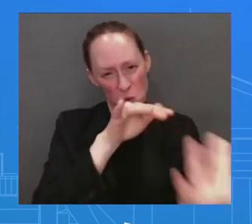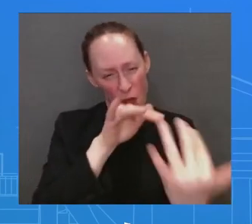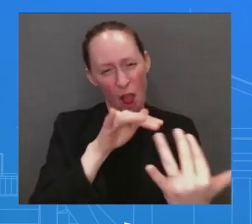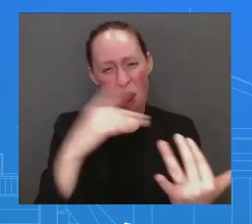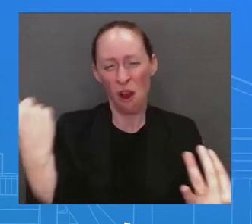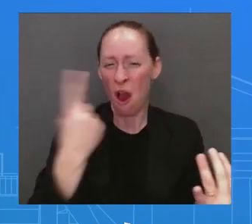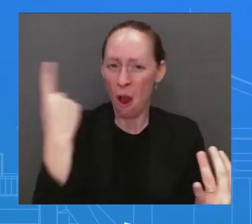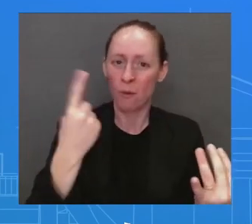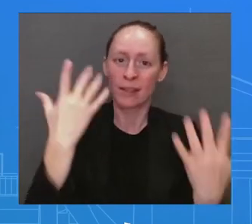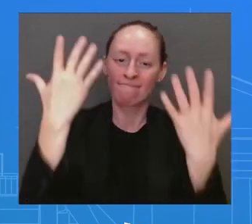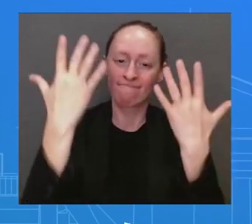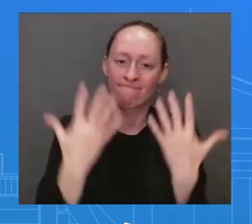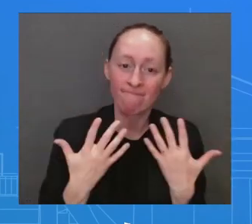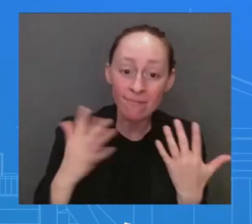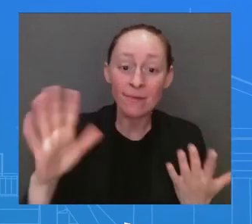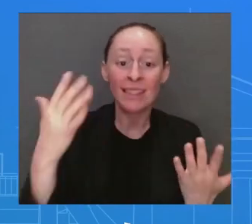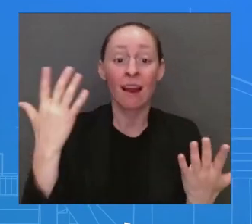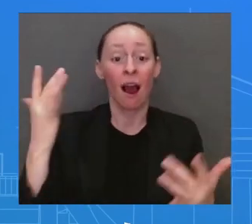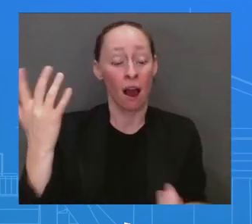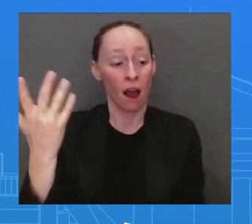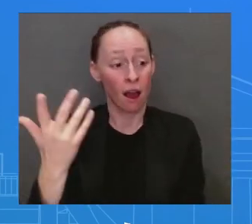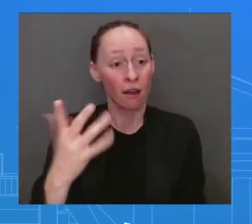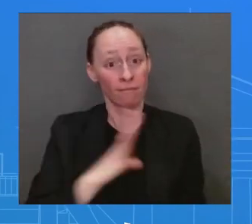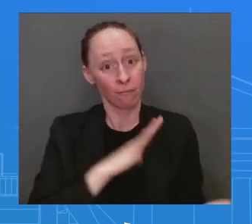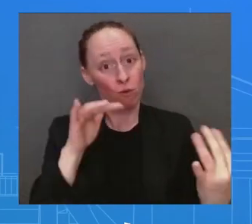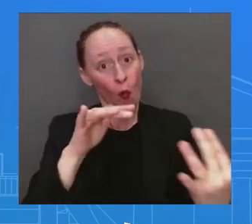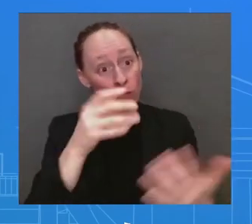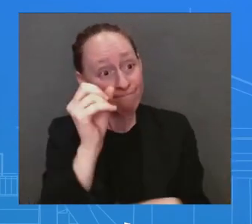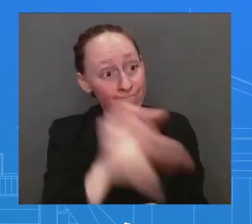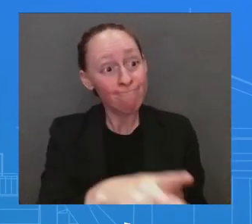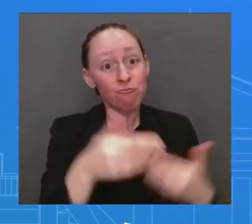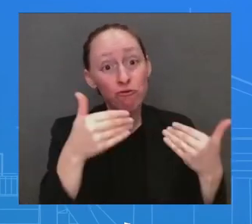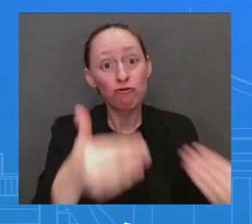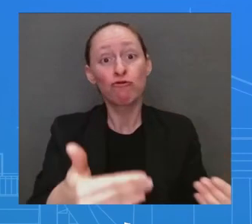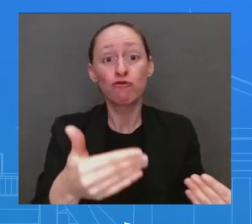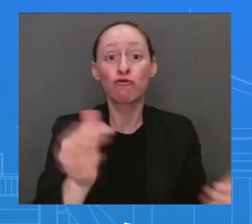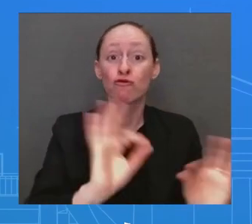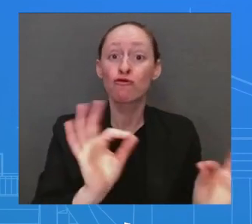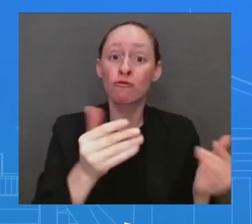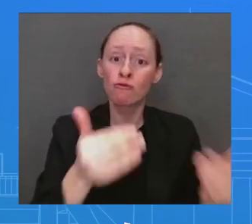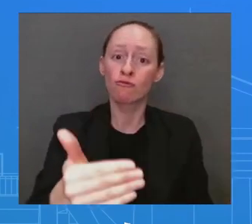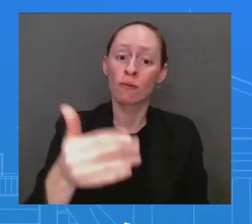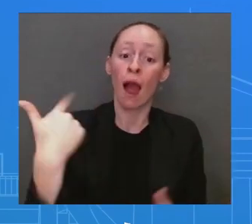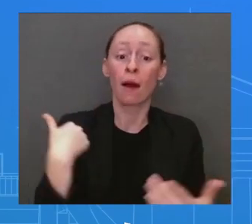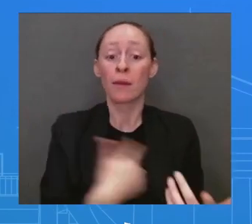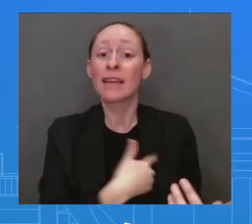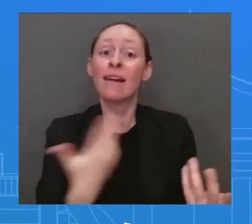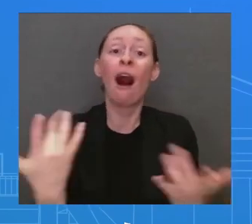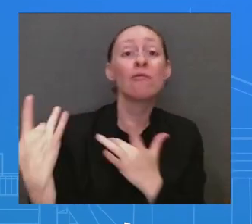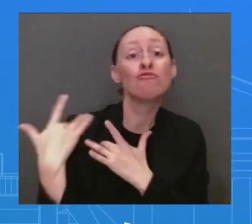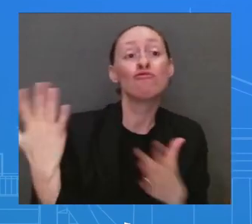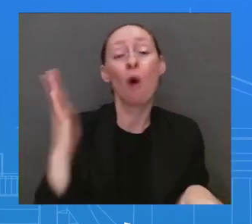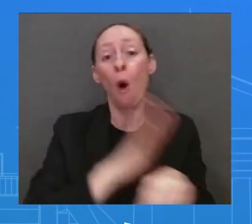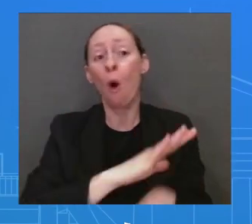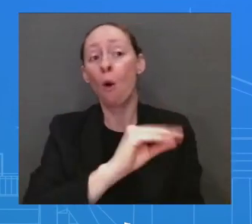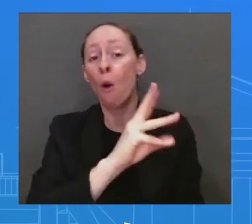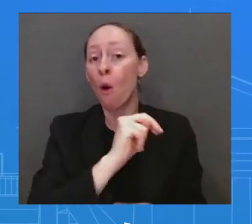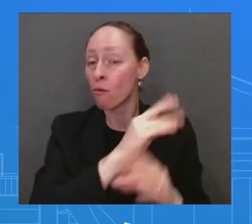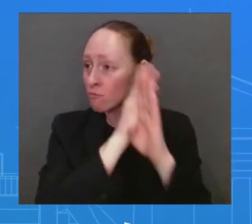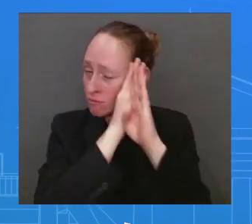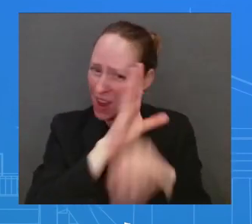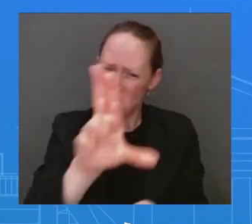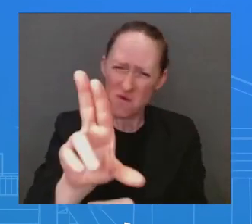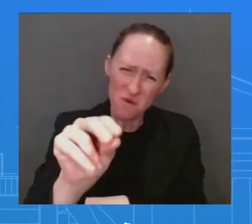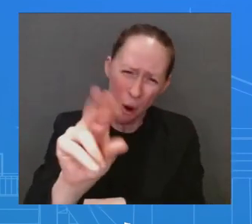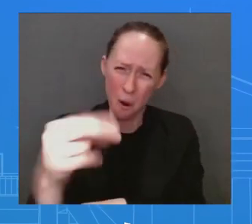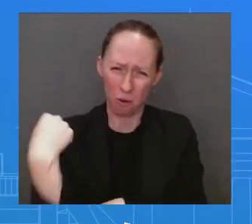it dismissible. It doesn't mean that we aren't going to still express concerns about that and do everything we can to help the Israelis